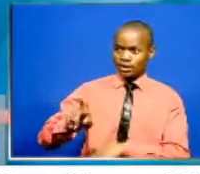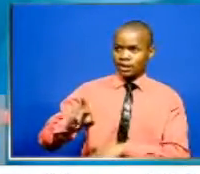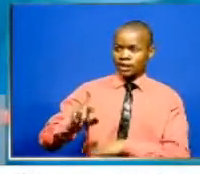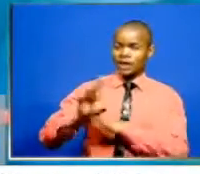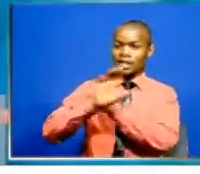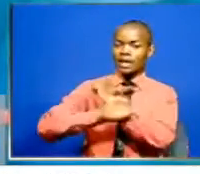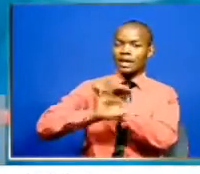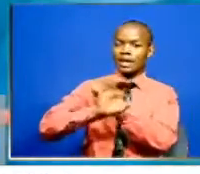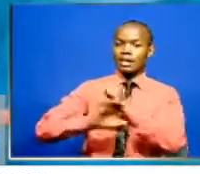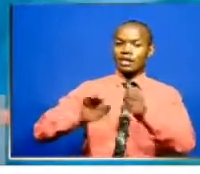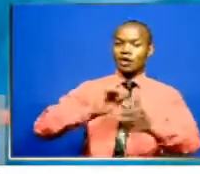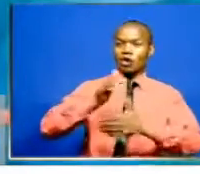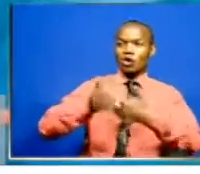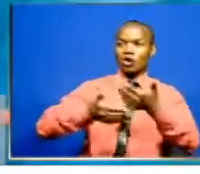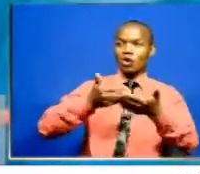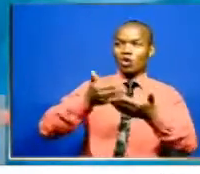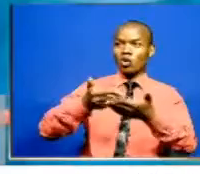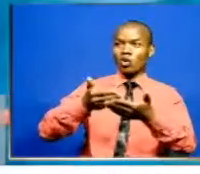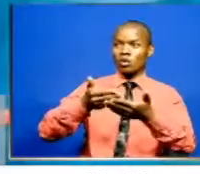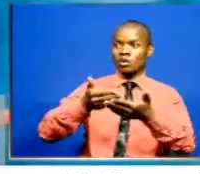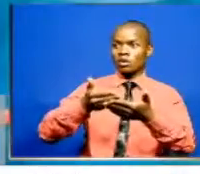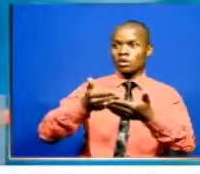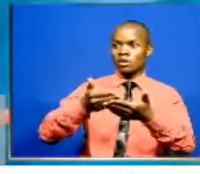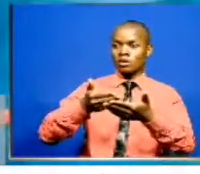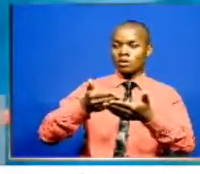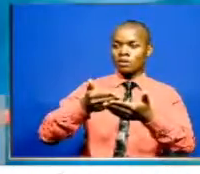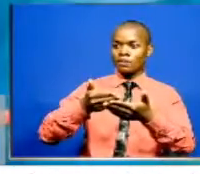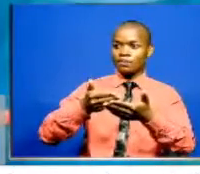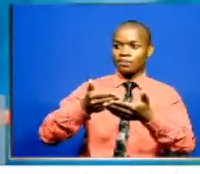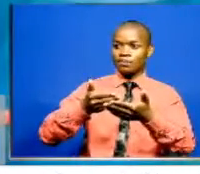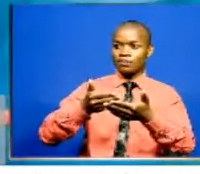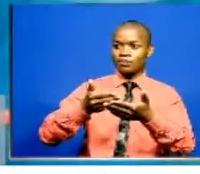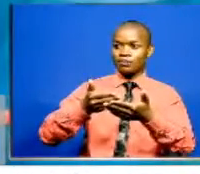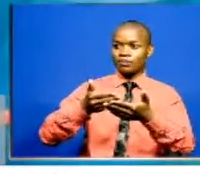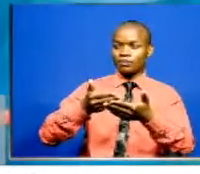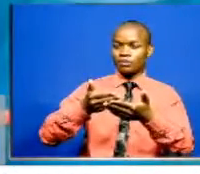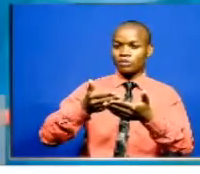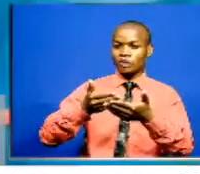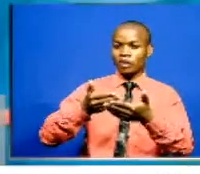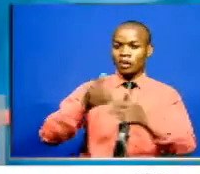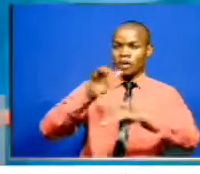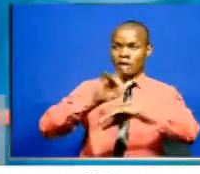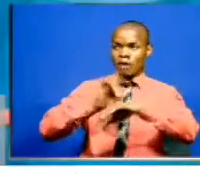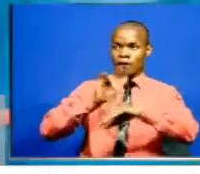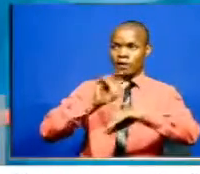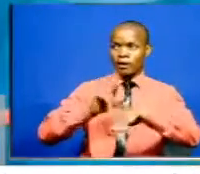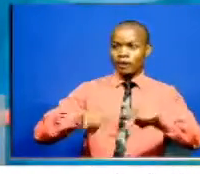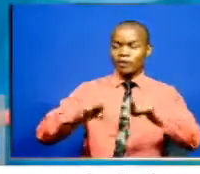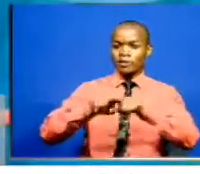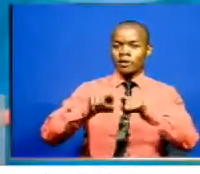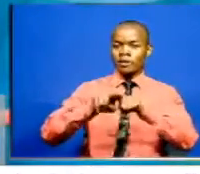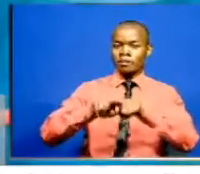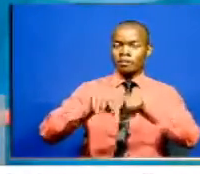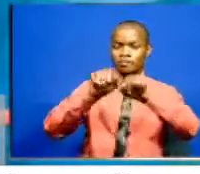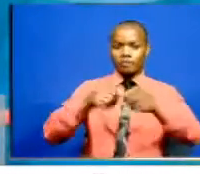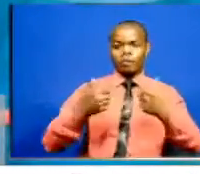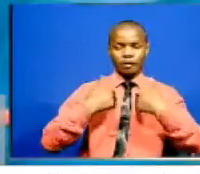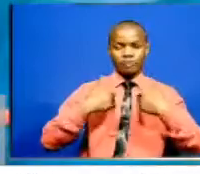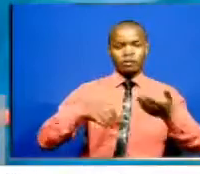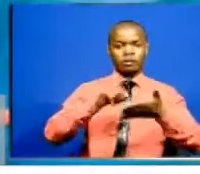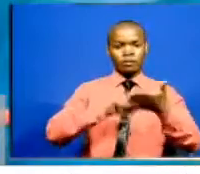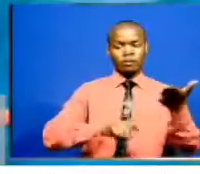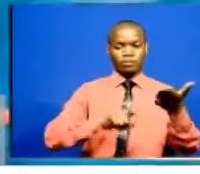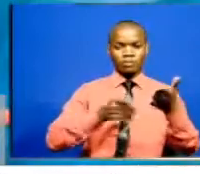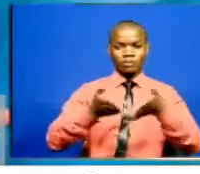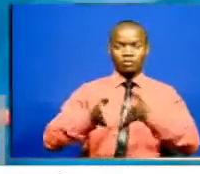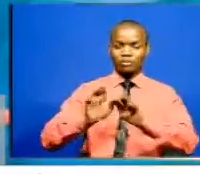up, if they have not done so yet, the Green Stimulus Package. I can